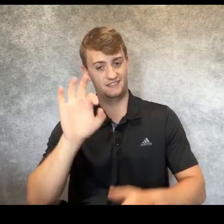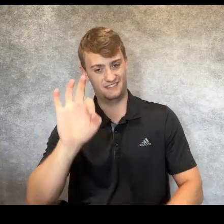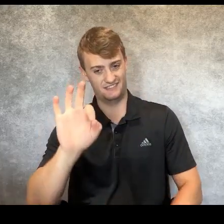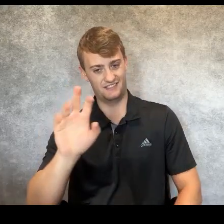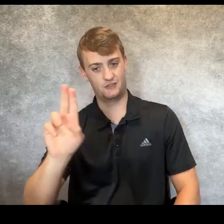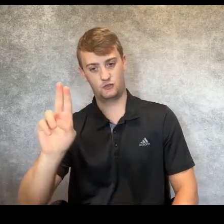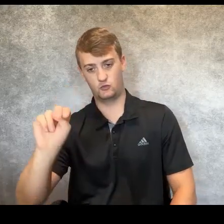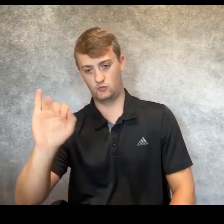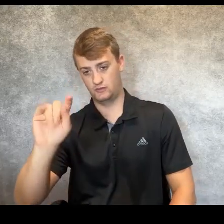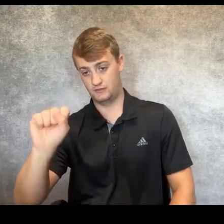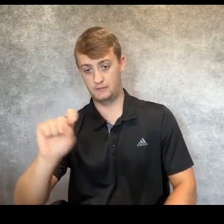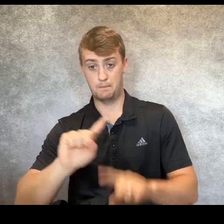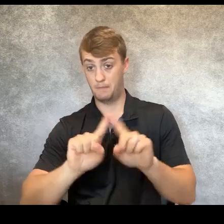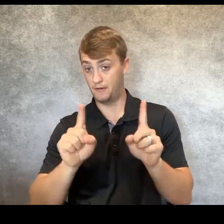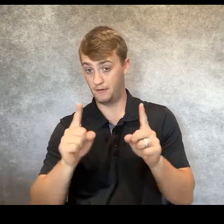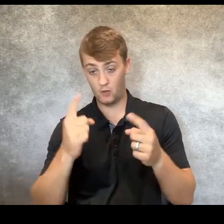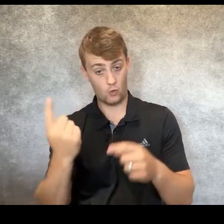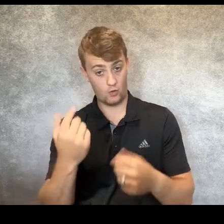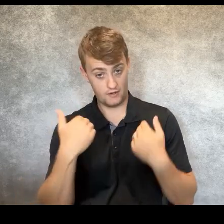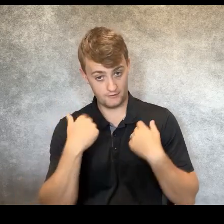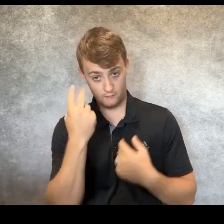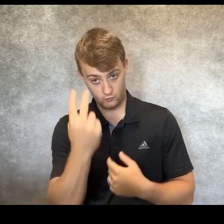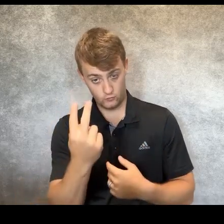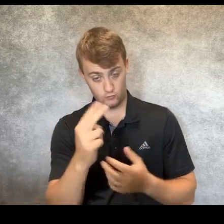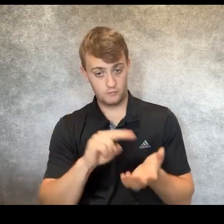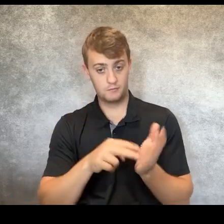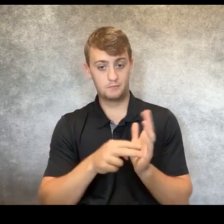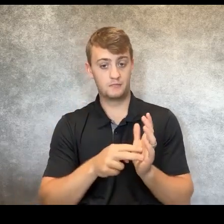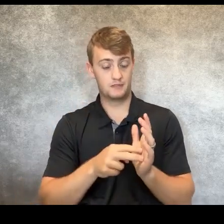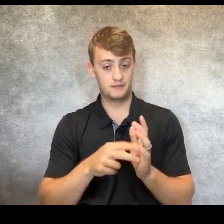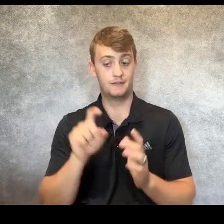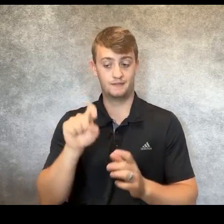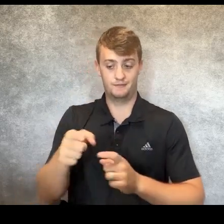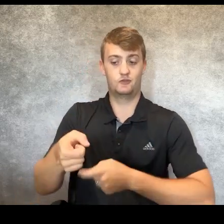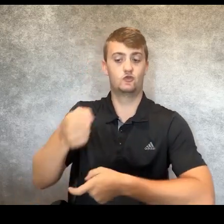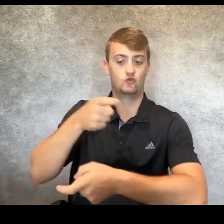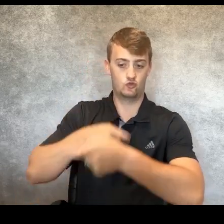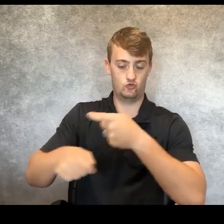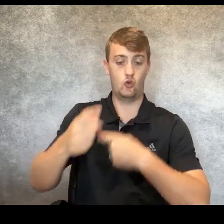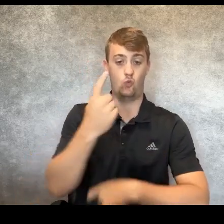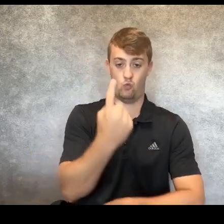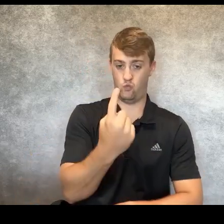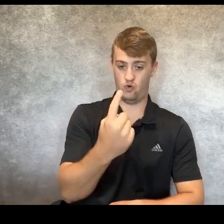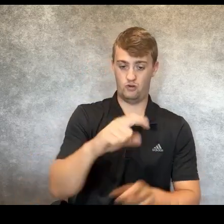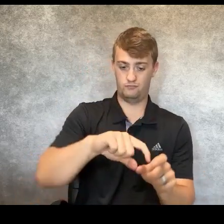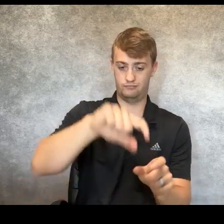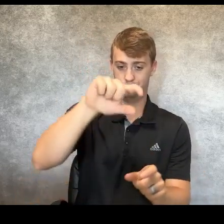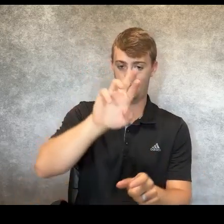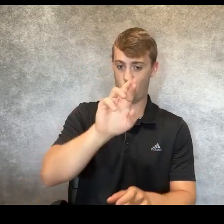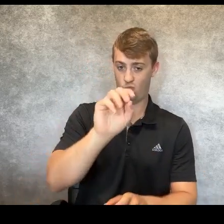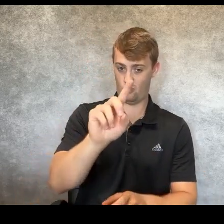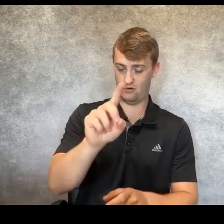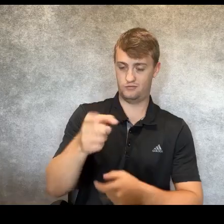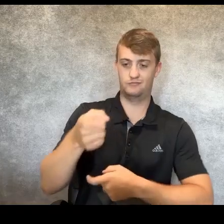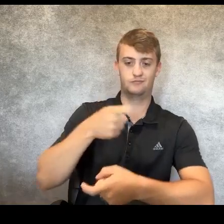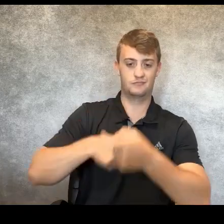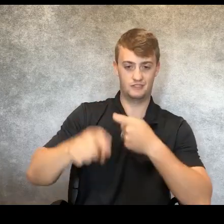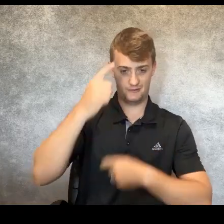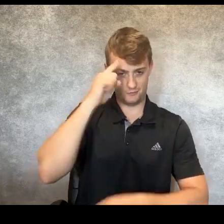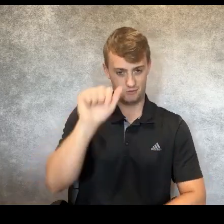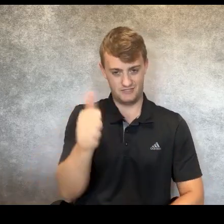units, but we only have 2. So we regroup by trading 1 rod for 10 units.